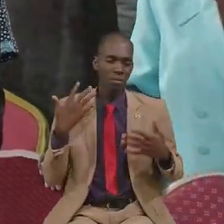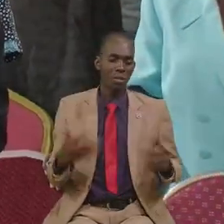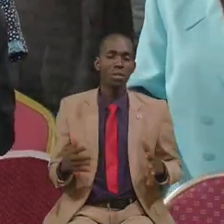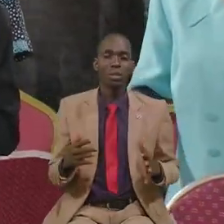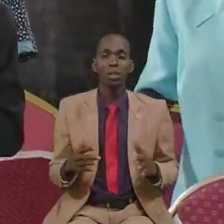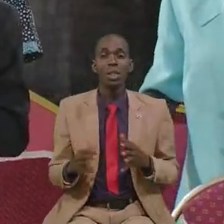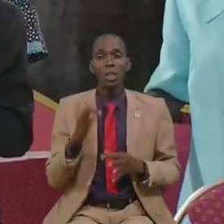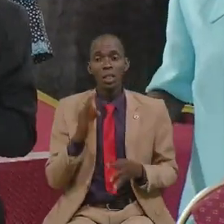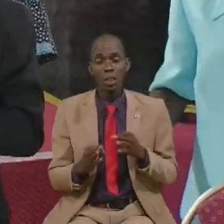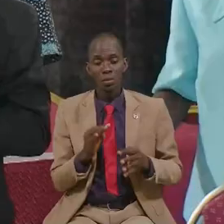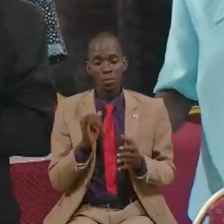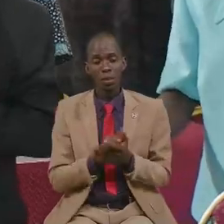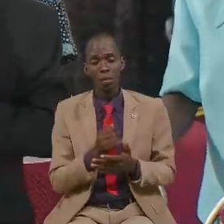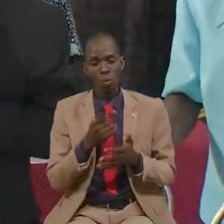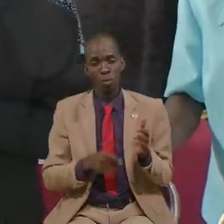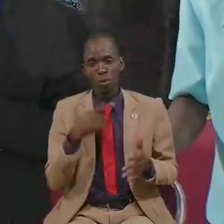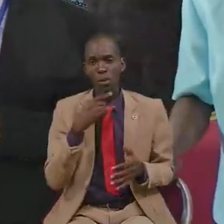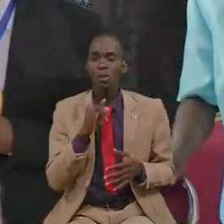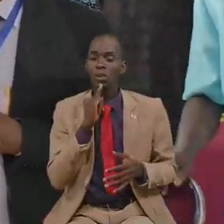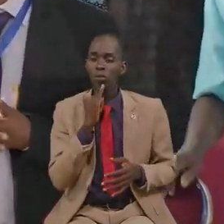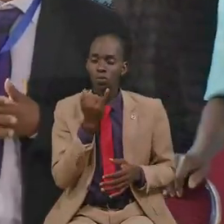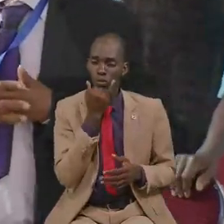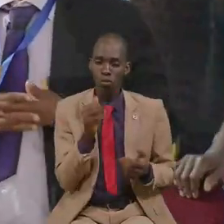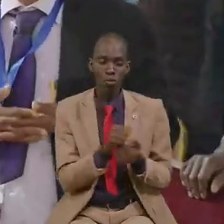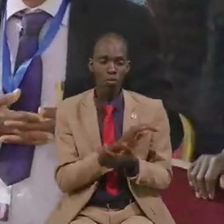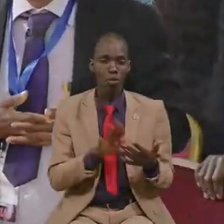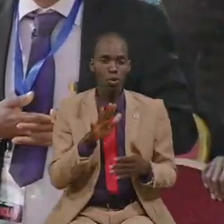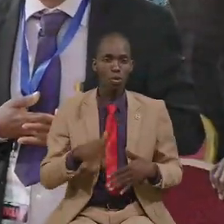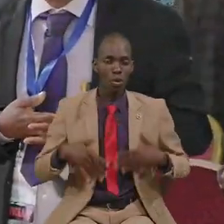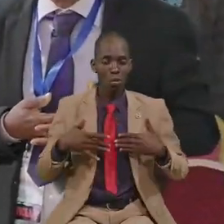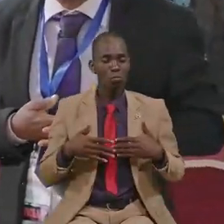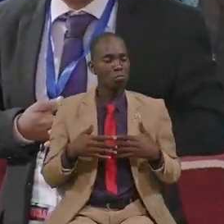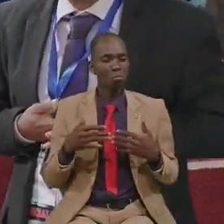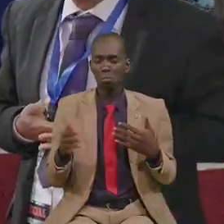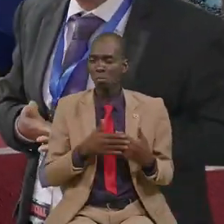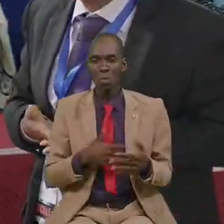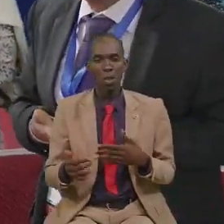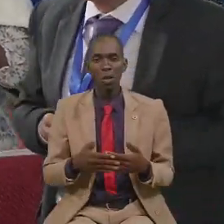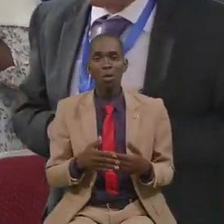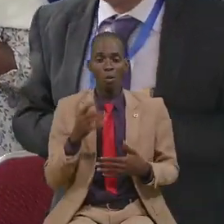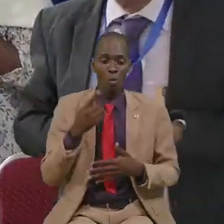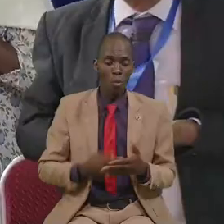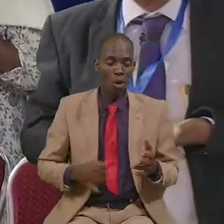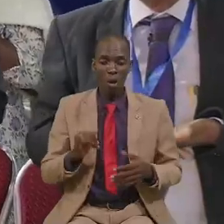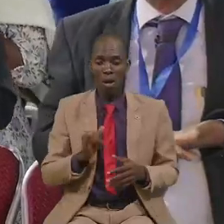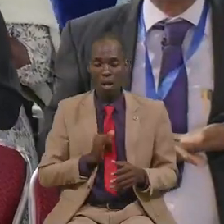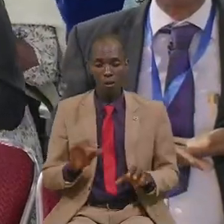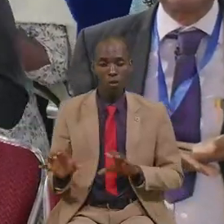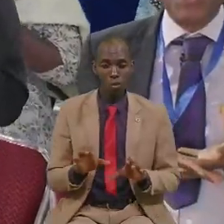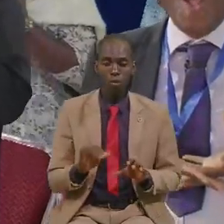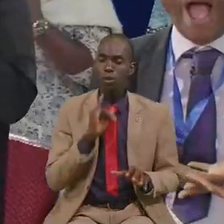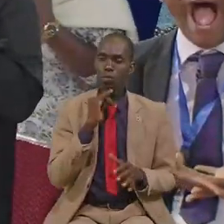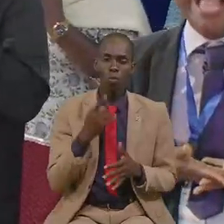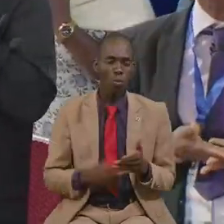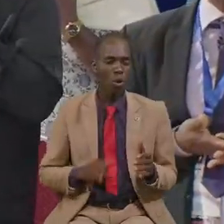is ruining your life. What I do is what I'll keep doing,